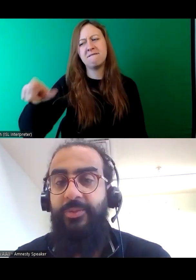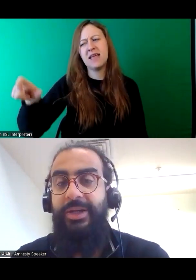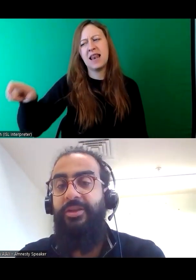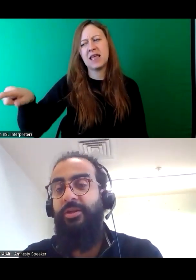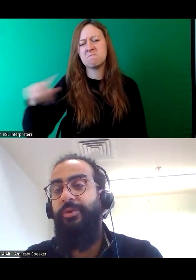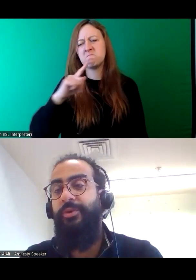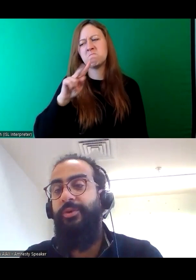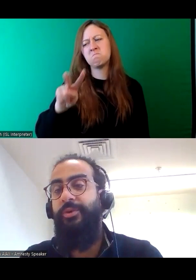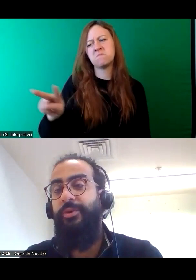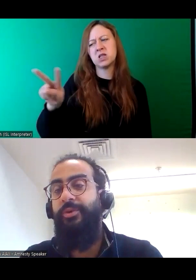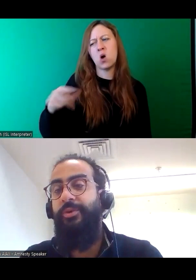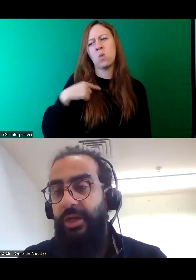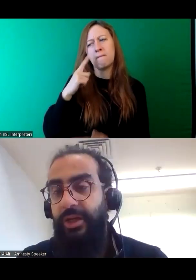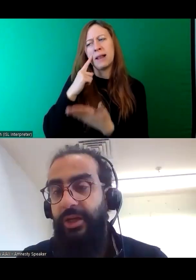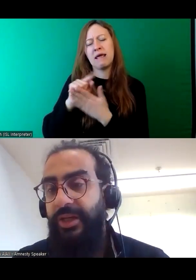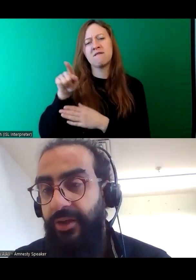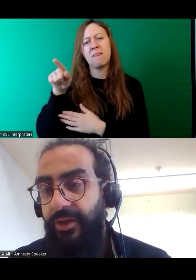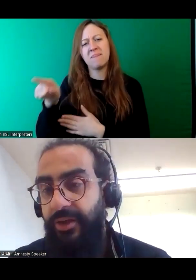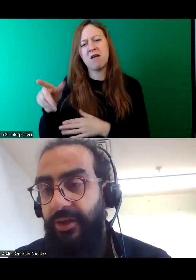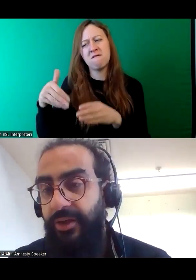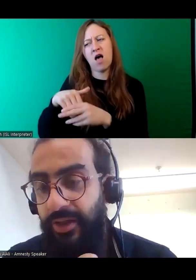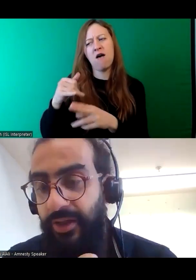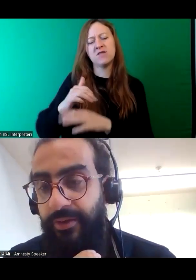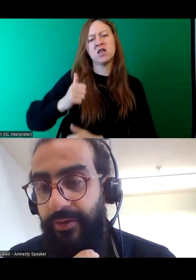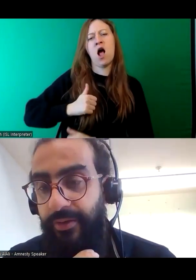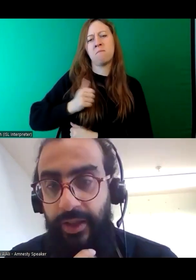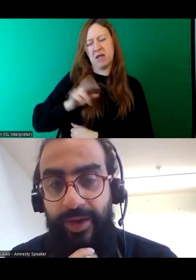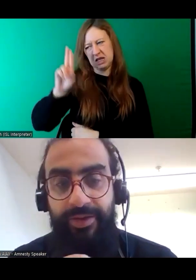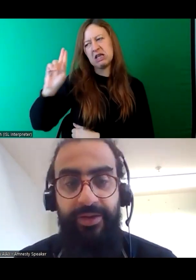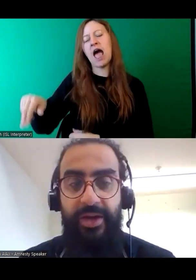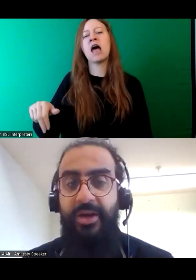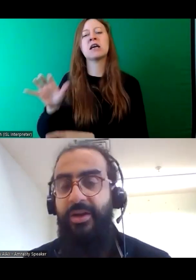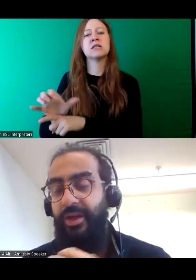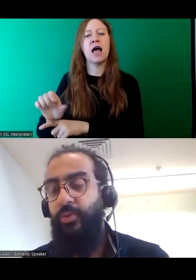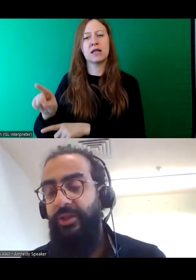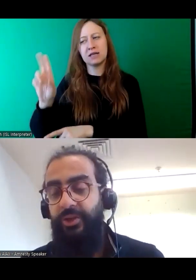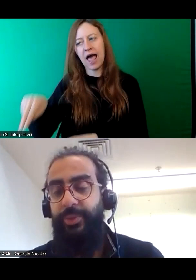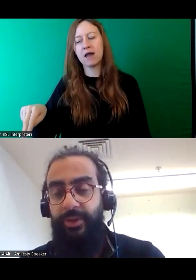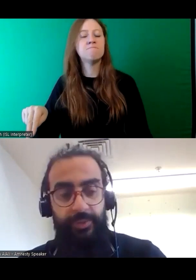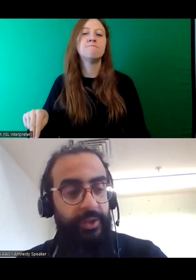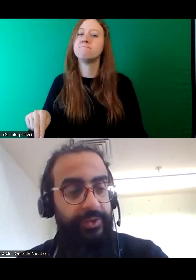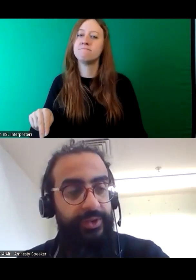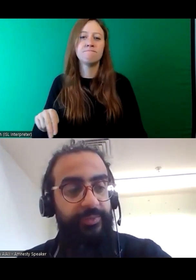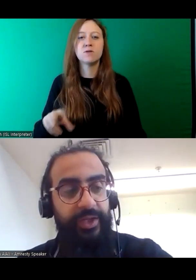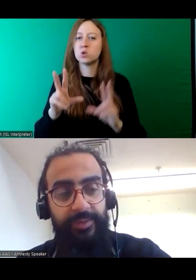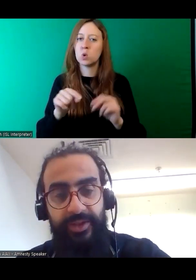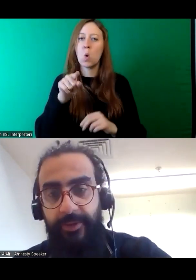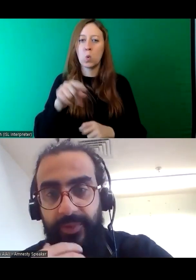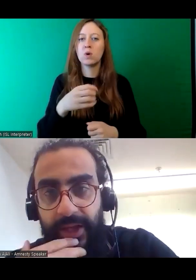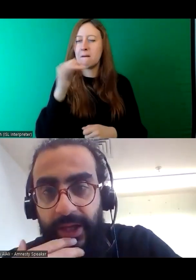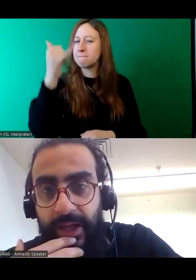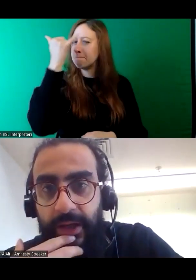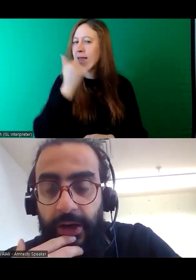suspected military operations. That area also, that's another myth that we need to debunk, because sometimes